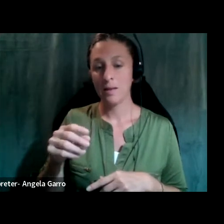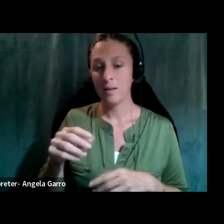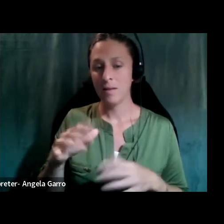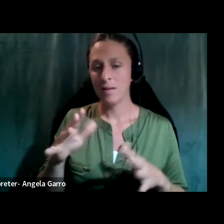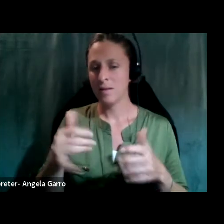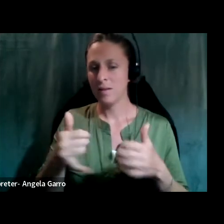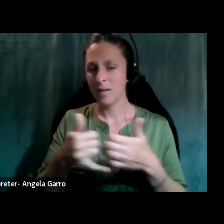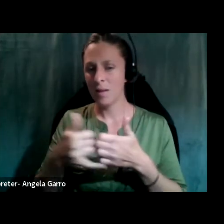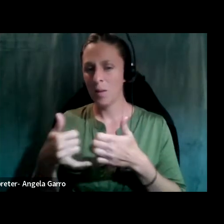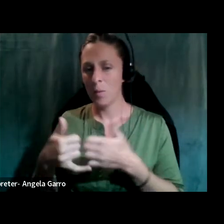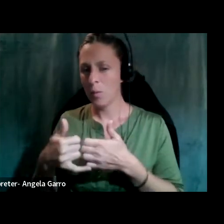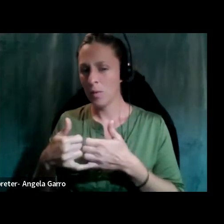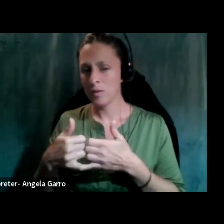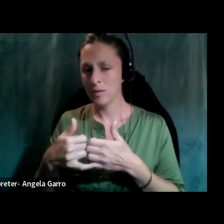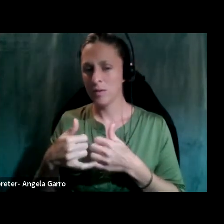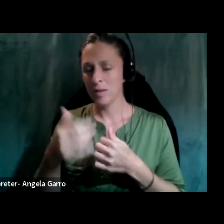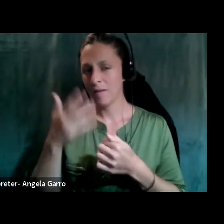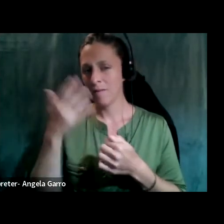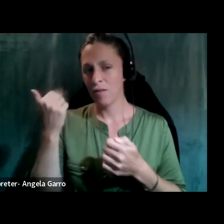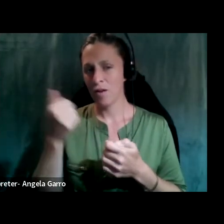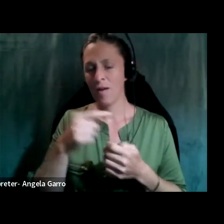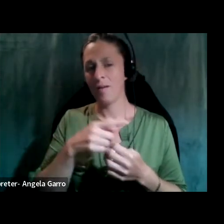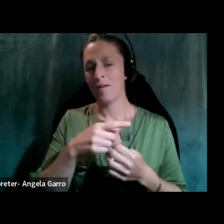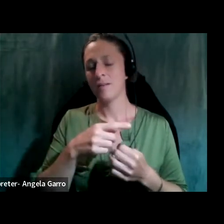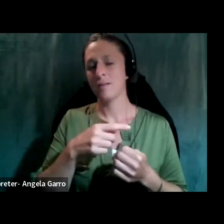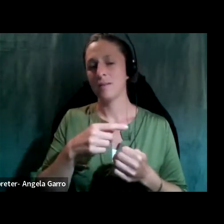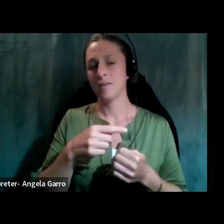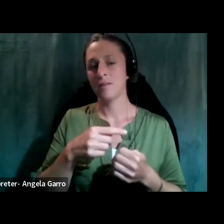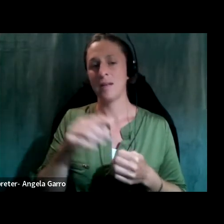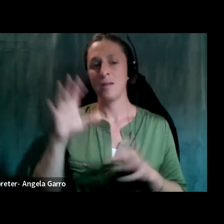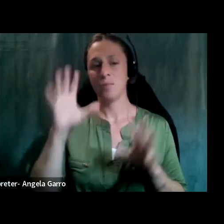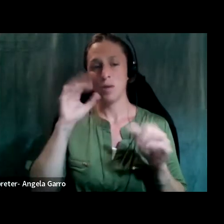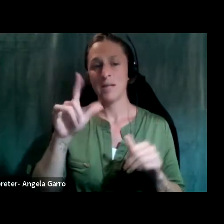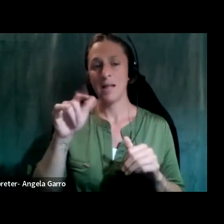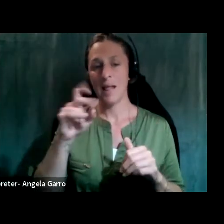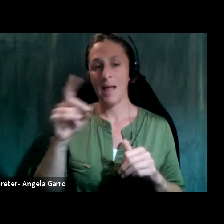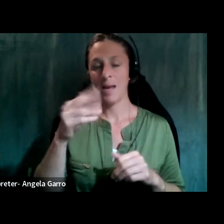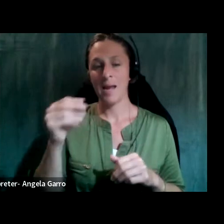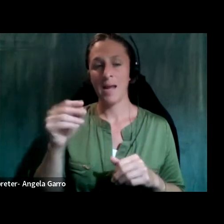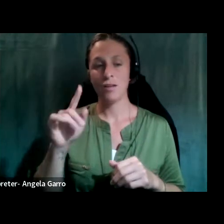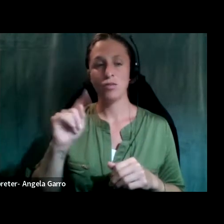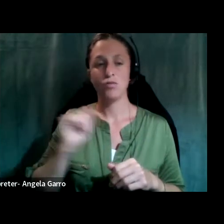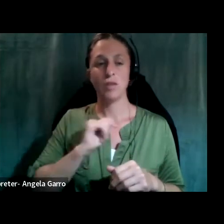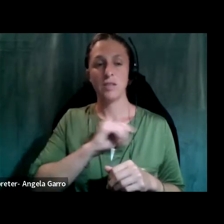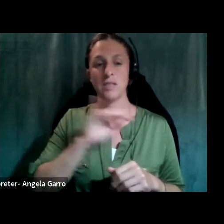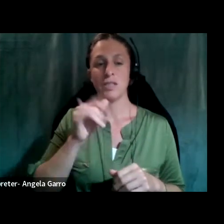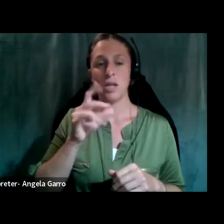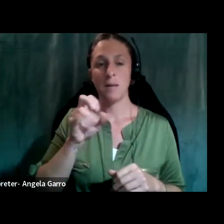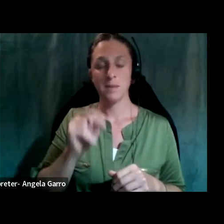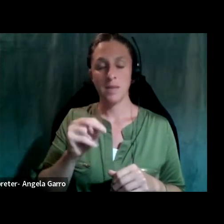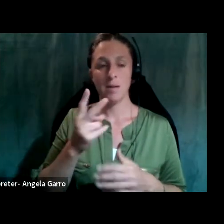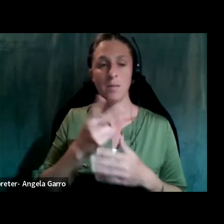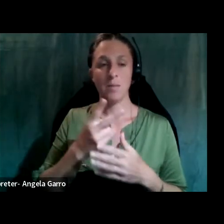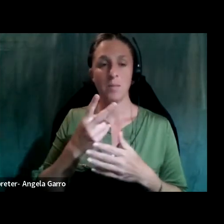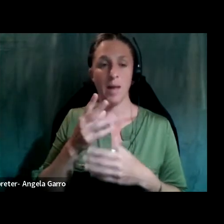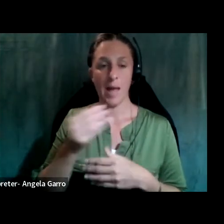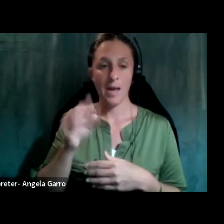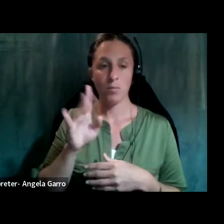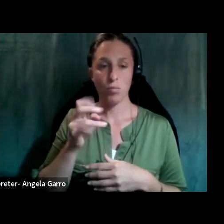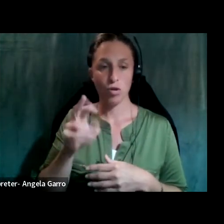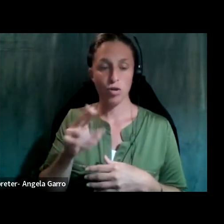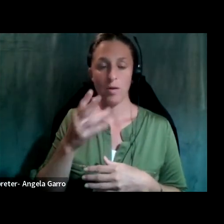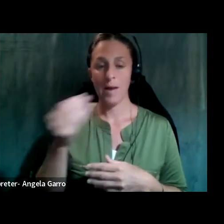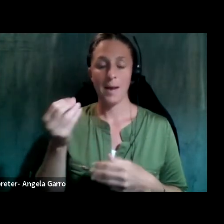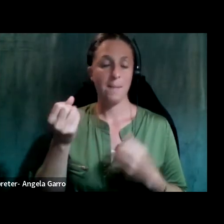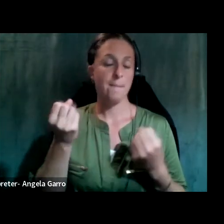we scratched mine off. Because we had President Land and Trustee Jacobson and Superintendent Booker and many staff